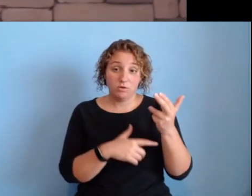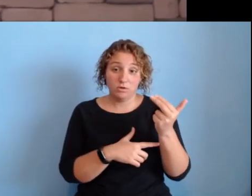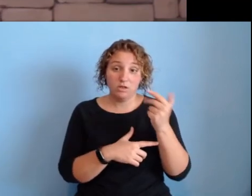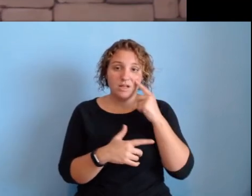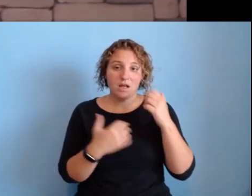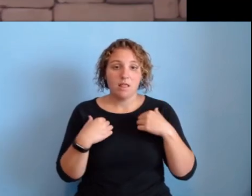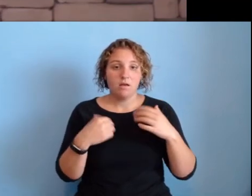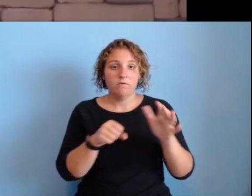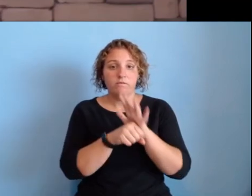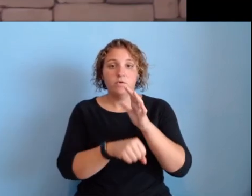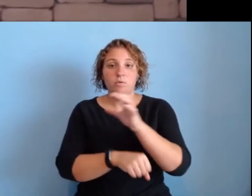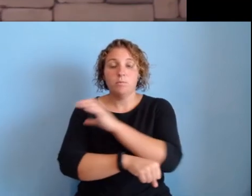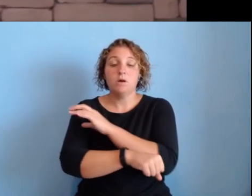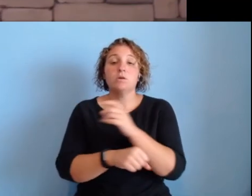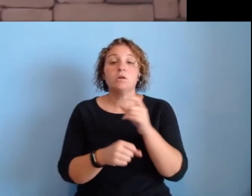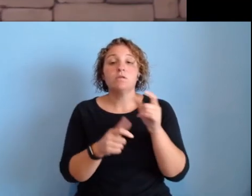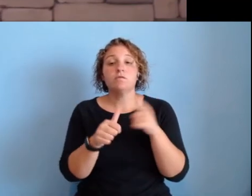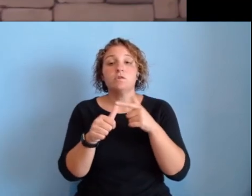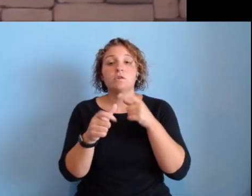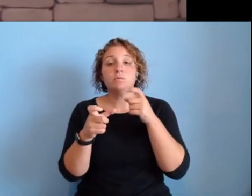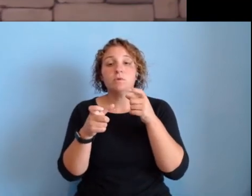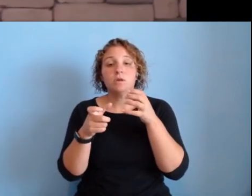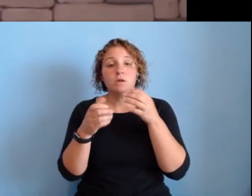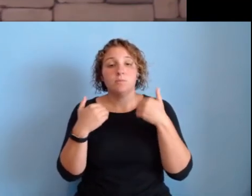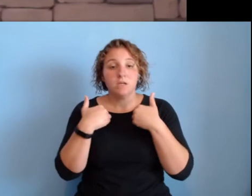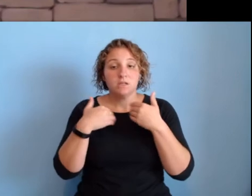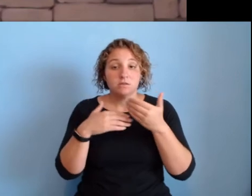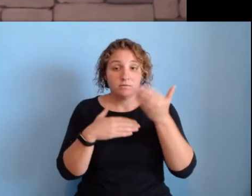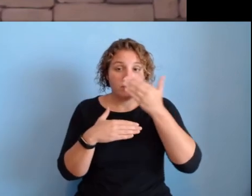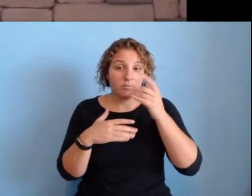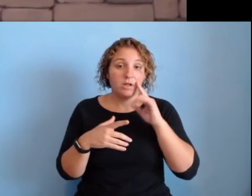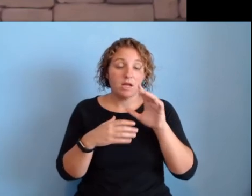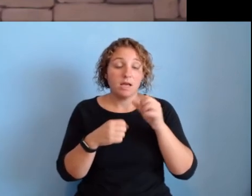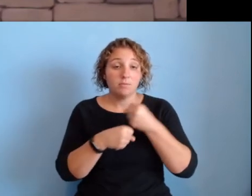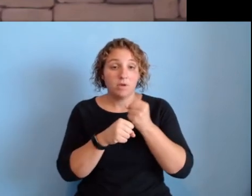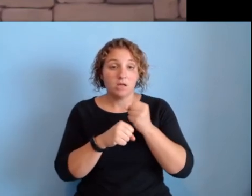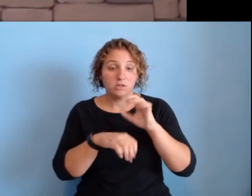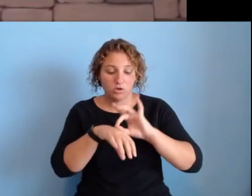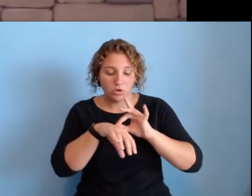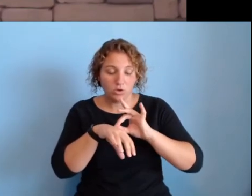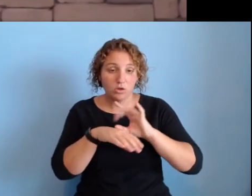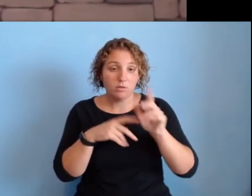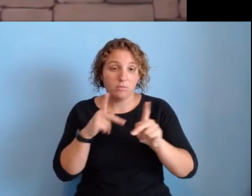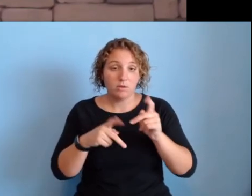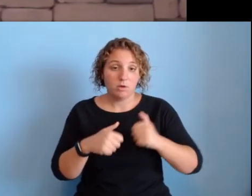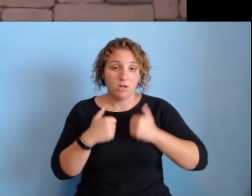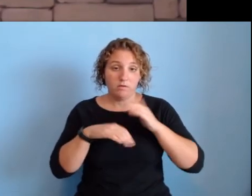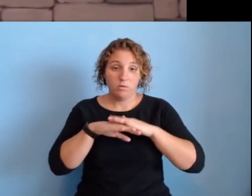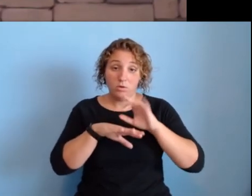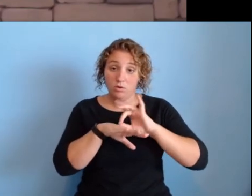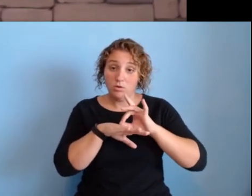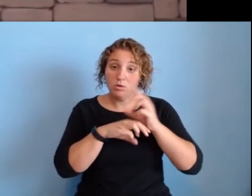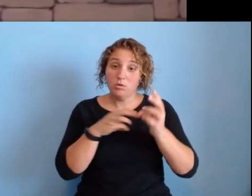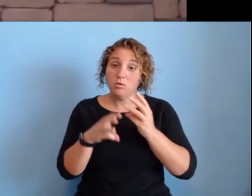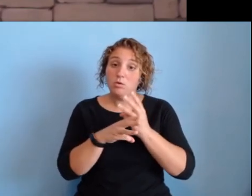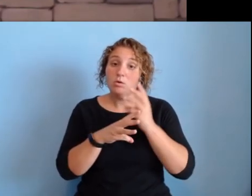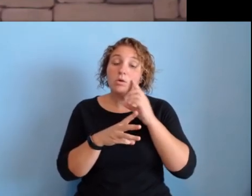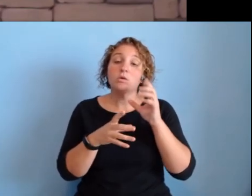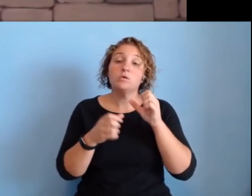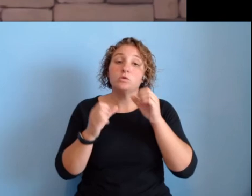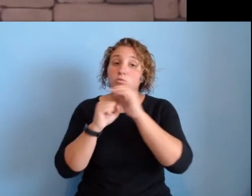the power of the first beast before him and he causes the earth and again them that dwell therein. There's that phrase again to worship the first beast.